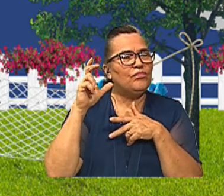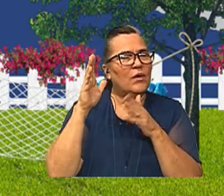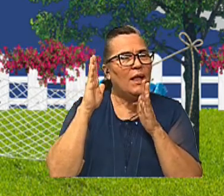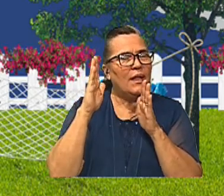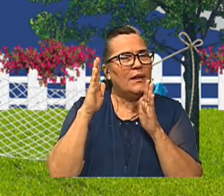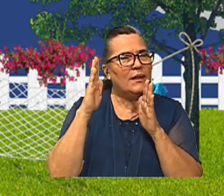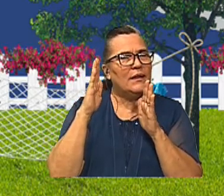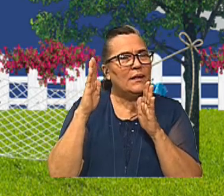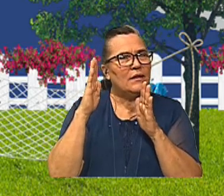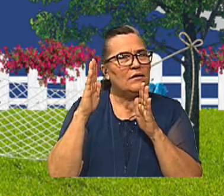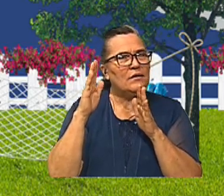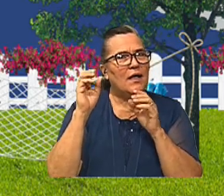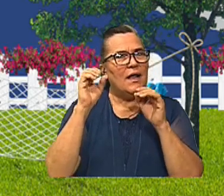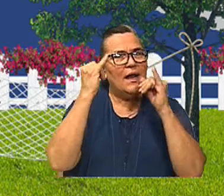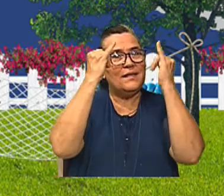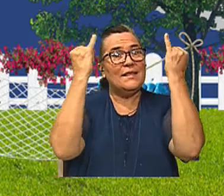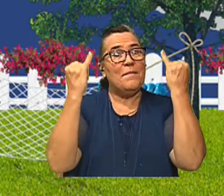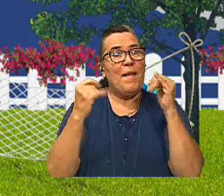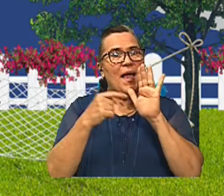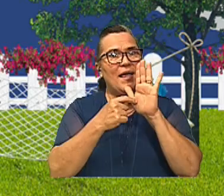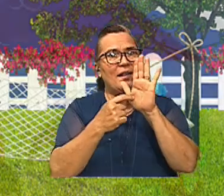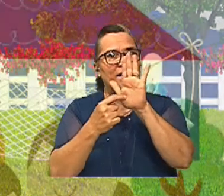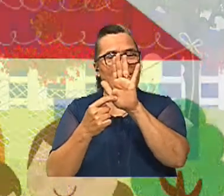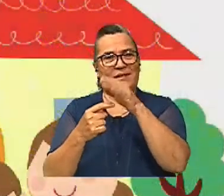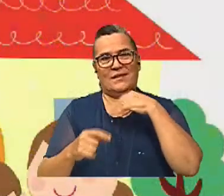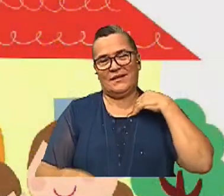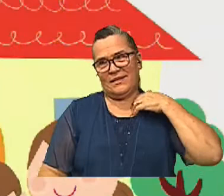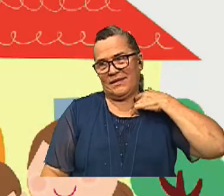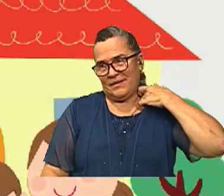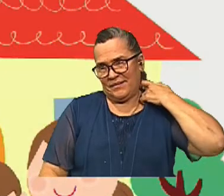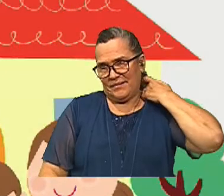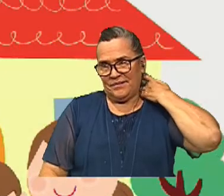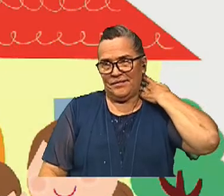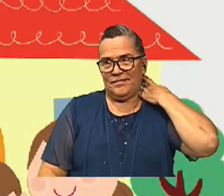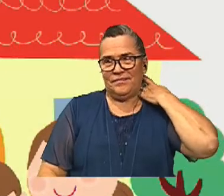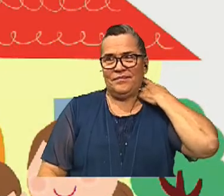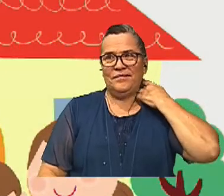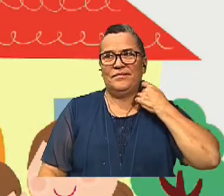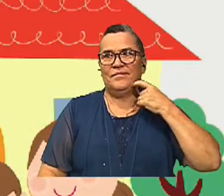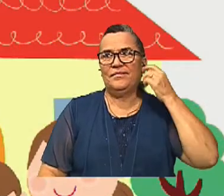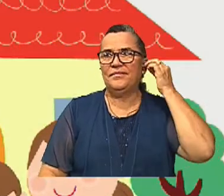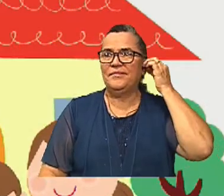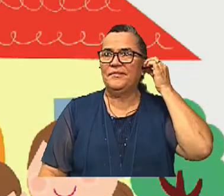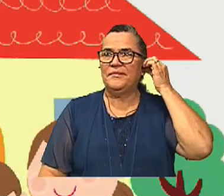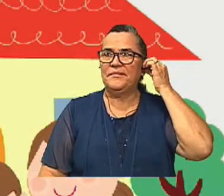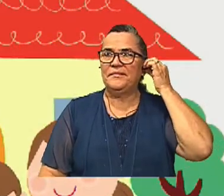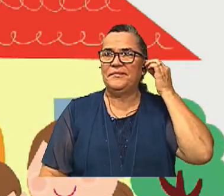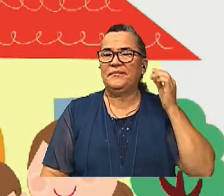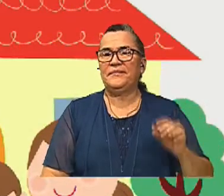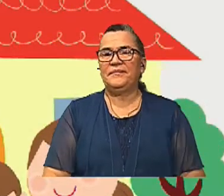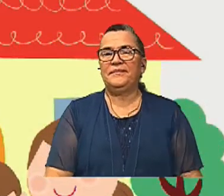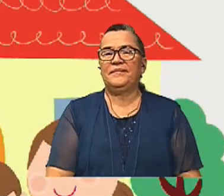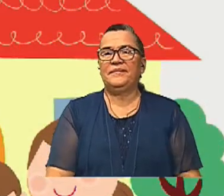attention to the images I'm going to show you, right? Okay, here we go.